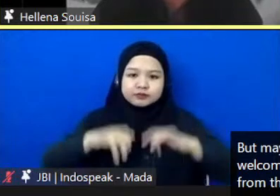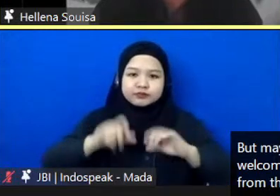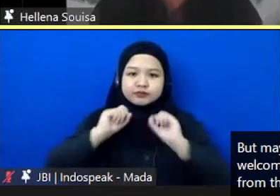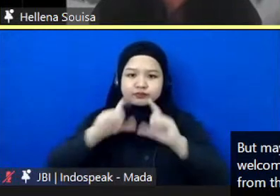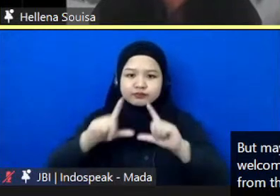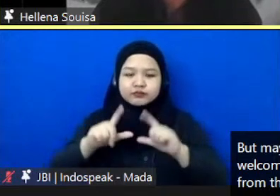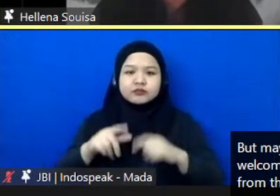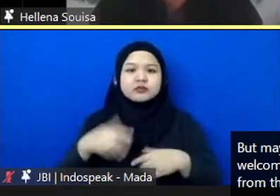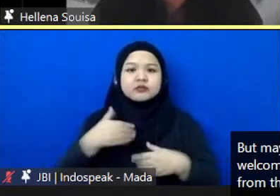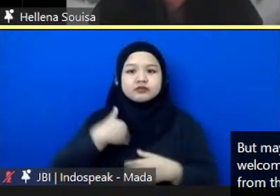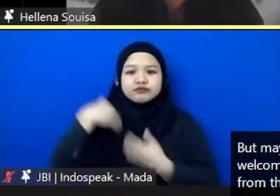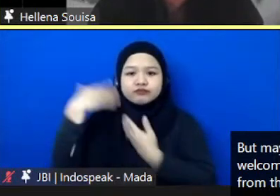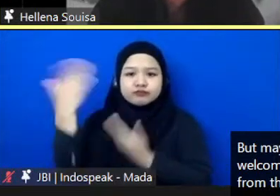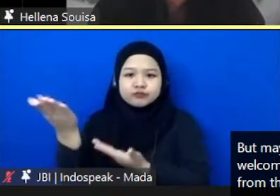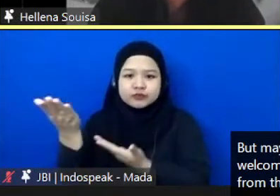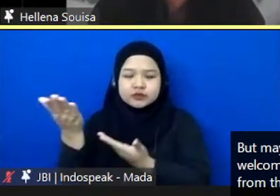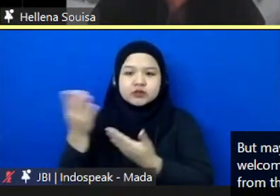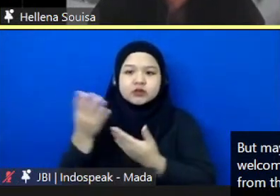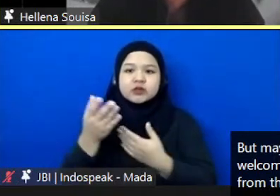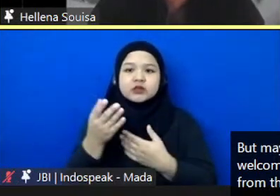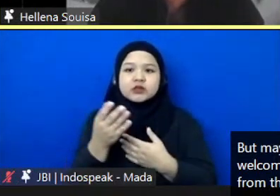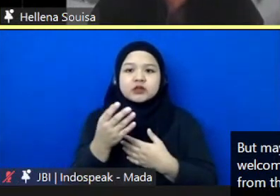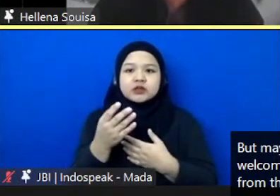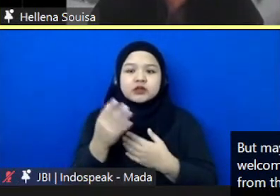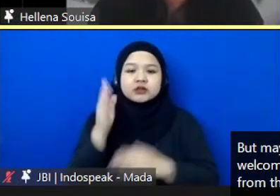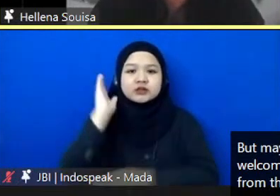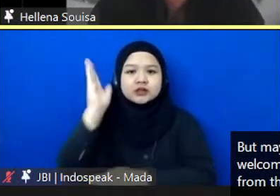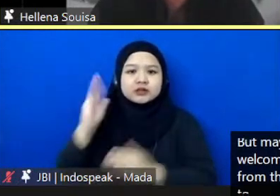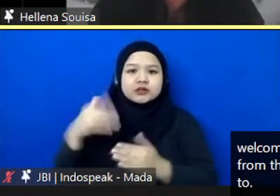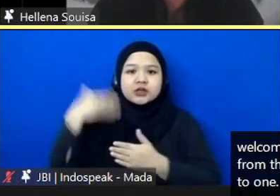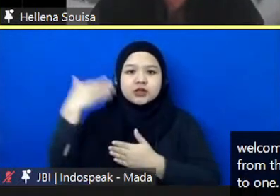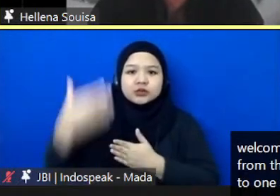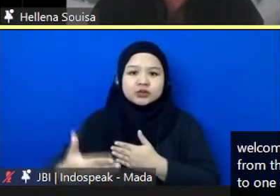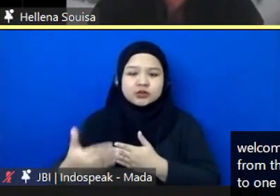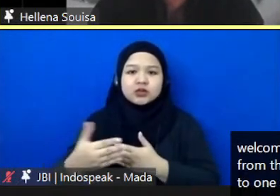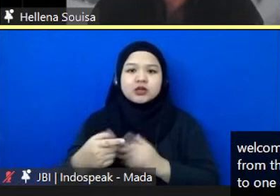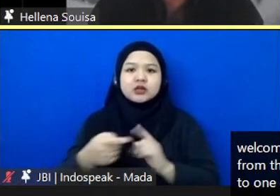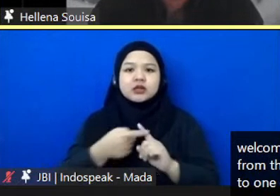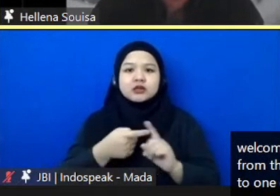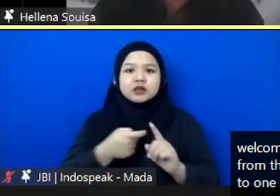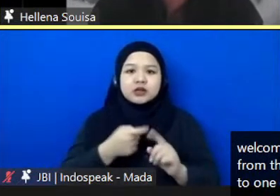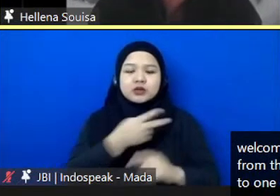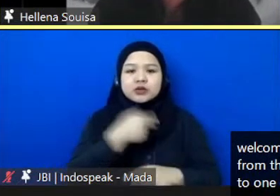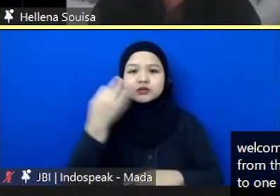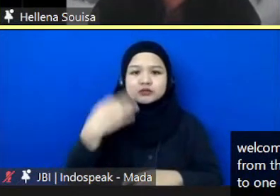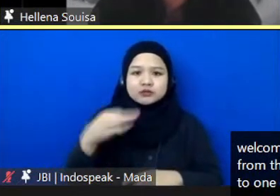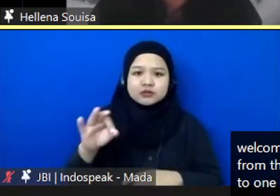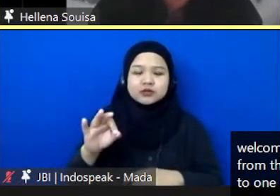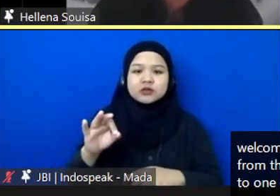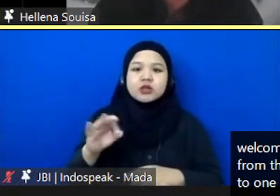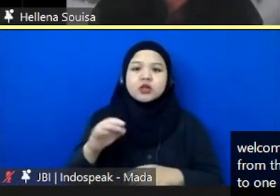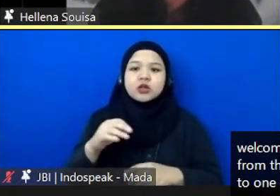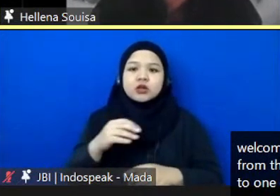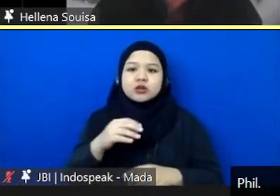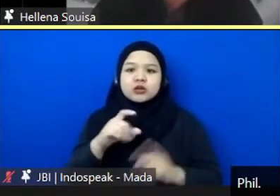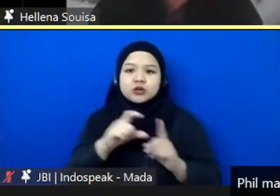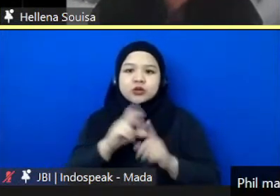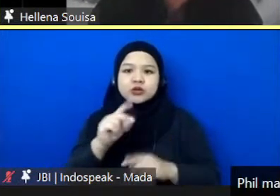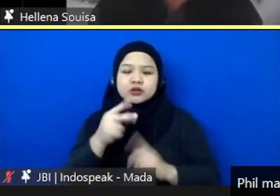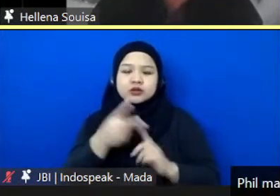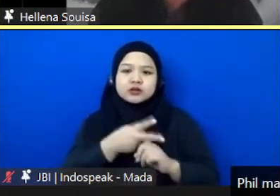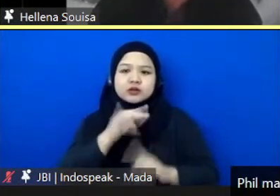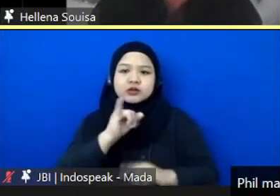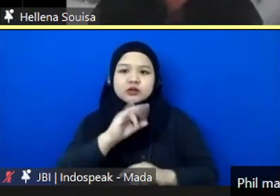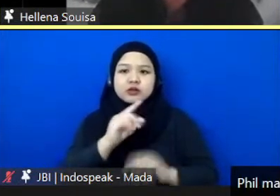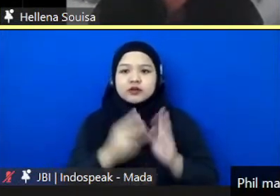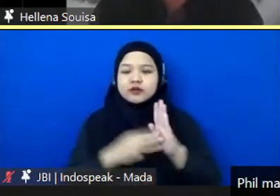to hand over the next session to one of the Indonesia Updates conveners, Dr. Firman Witular